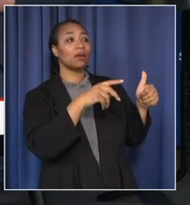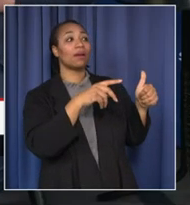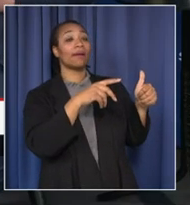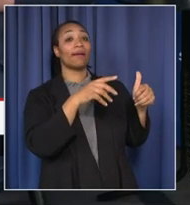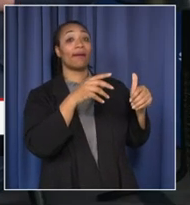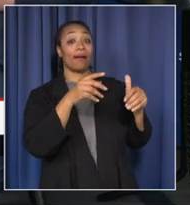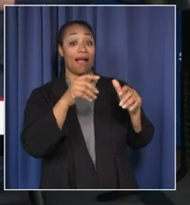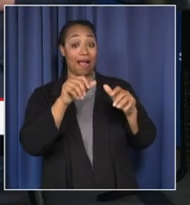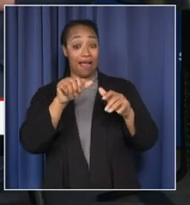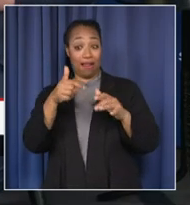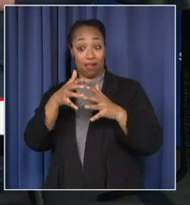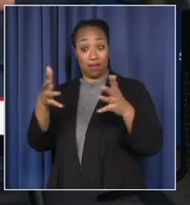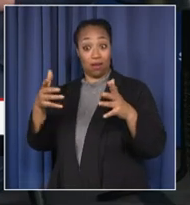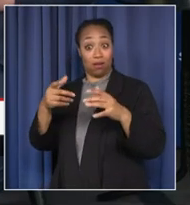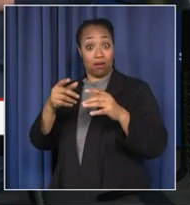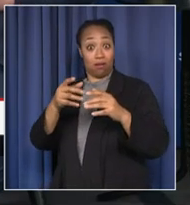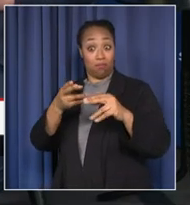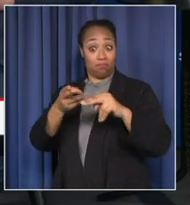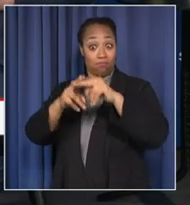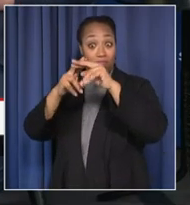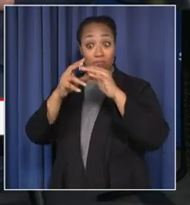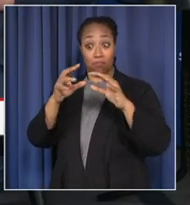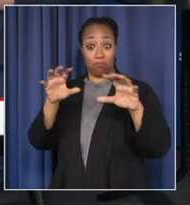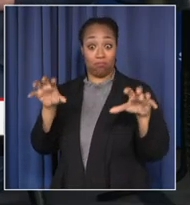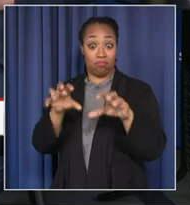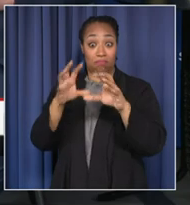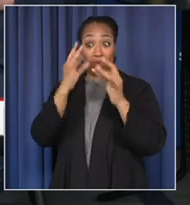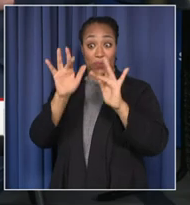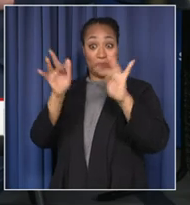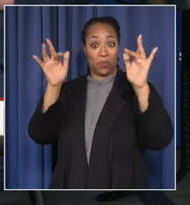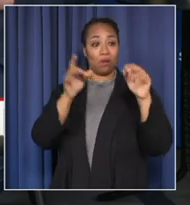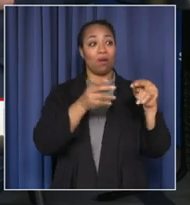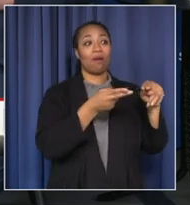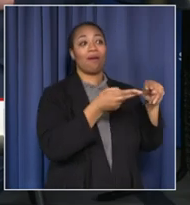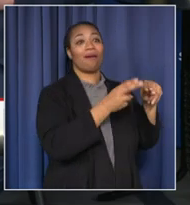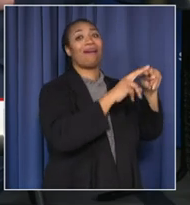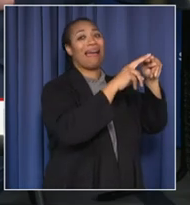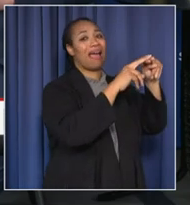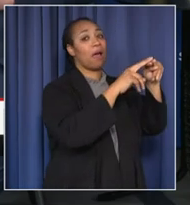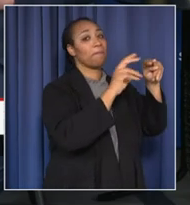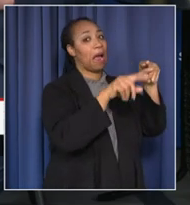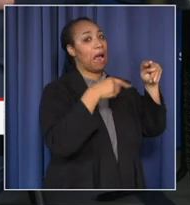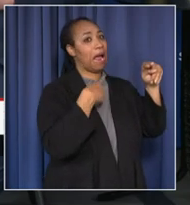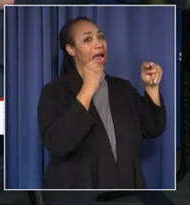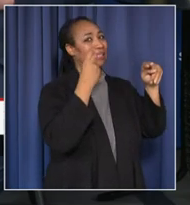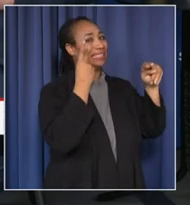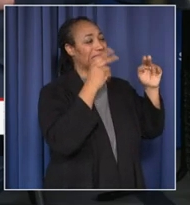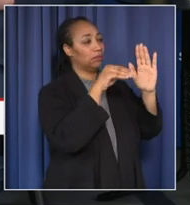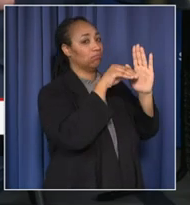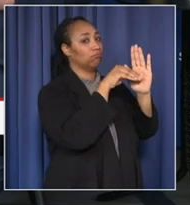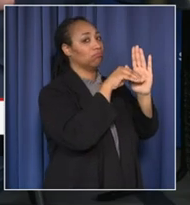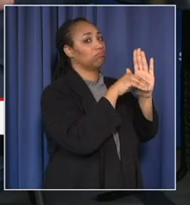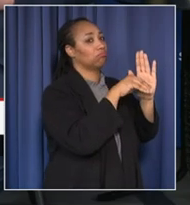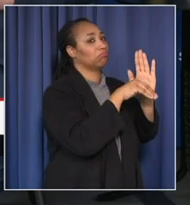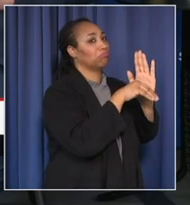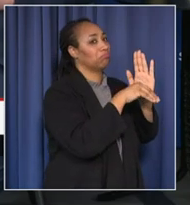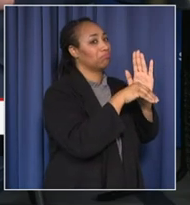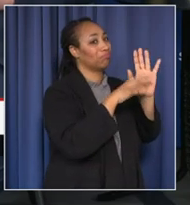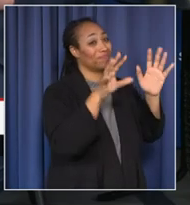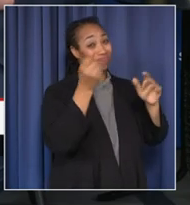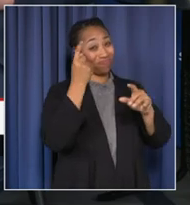amount of supply we put in the market for housing. We've created 36,000 new units, and we did it ahead